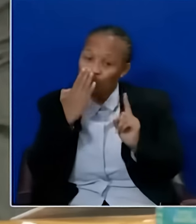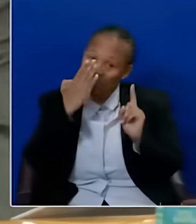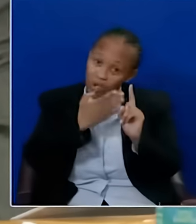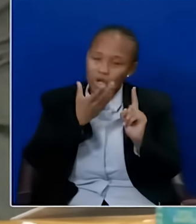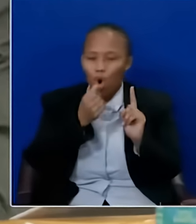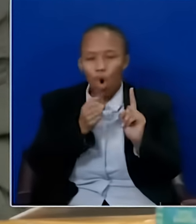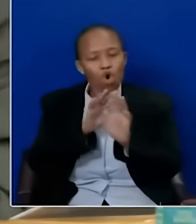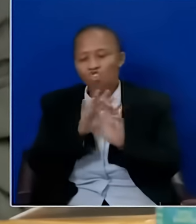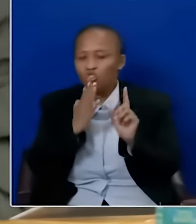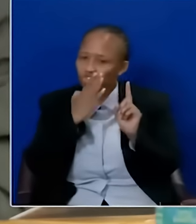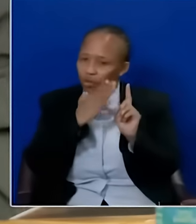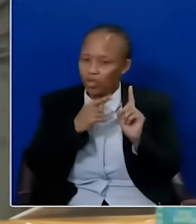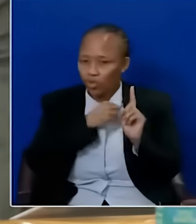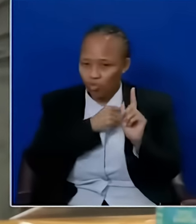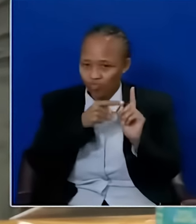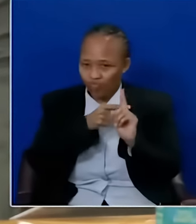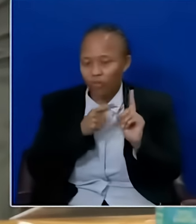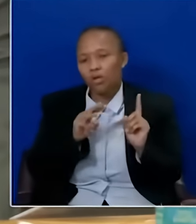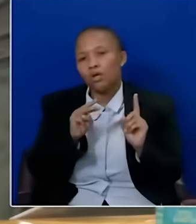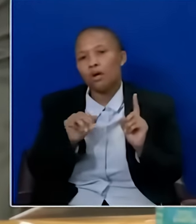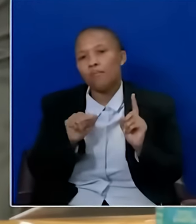it from ABIS.